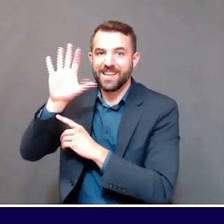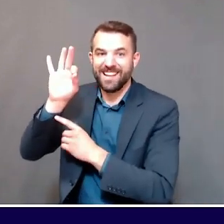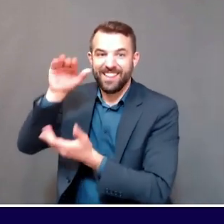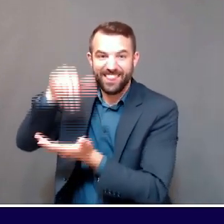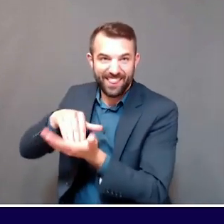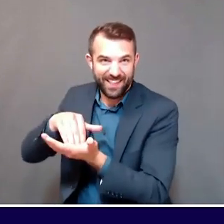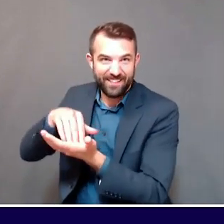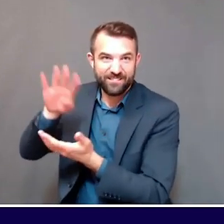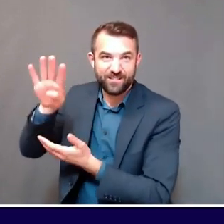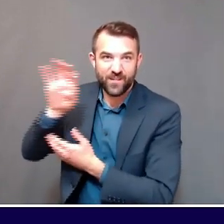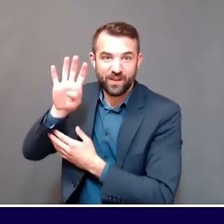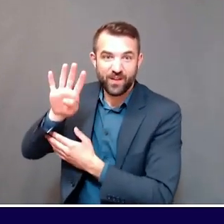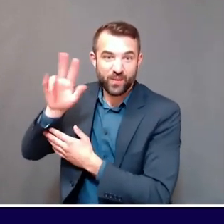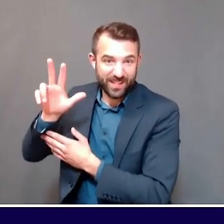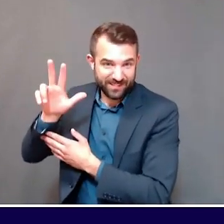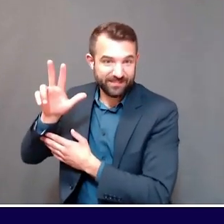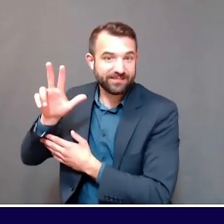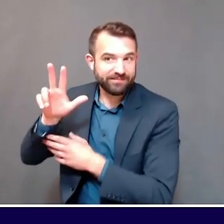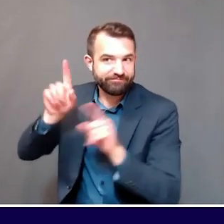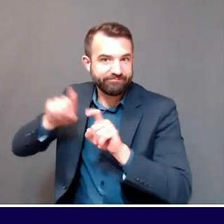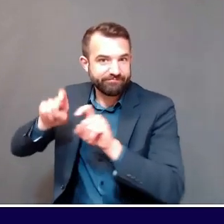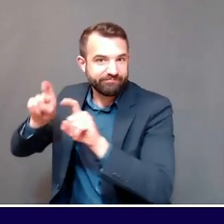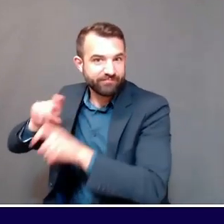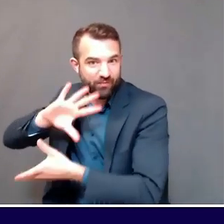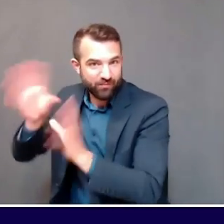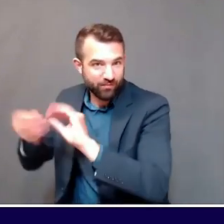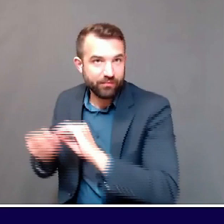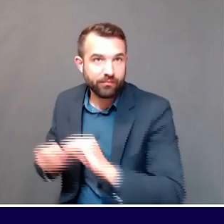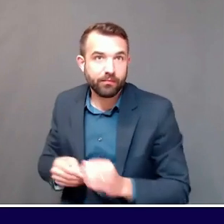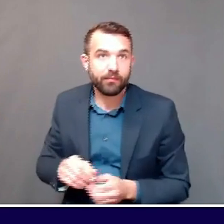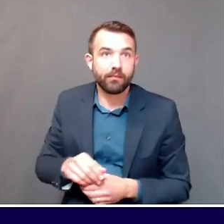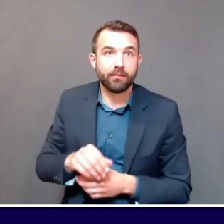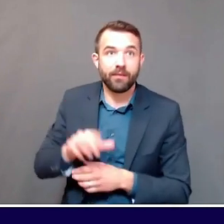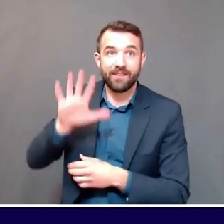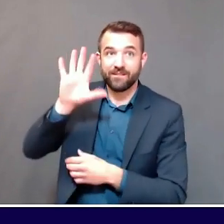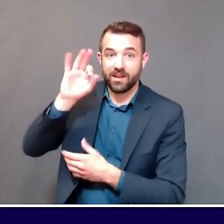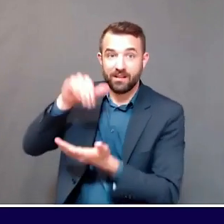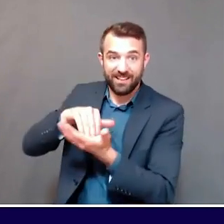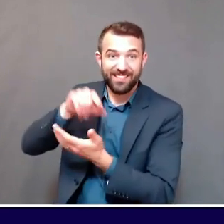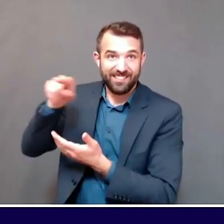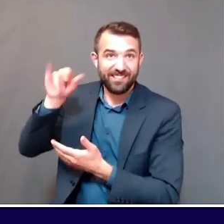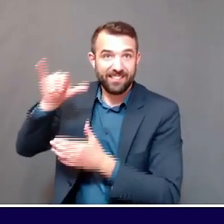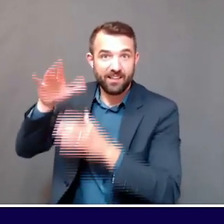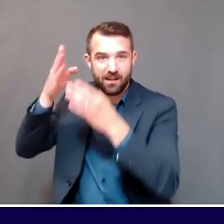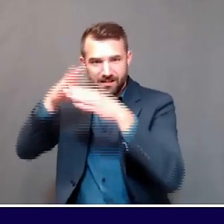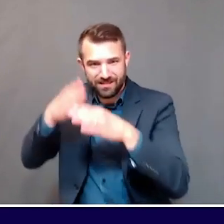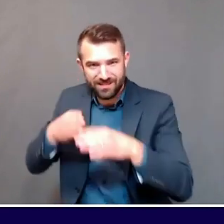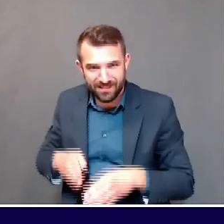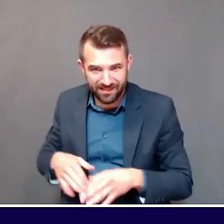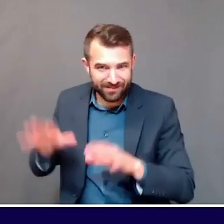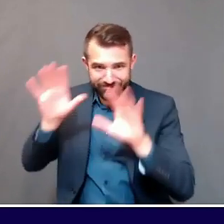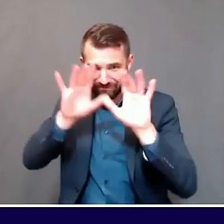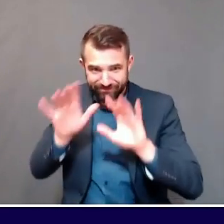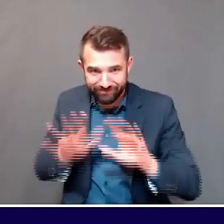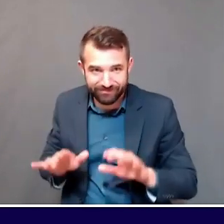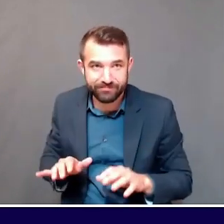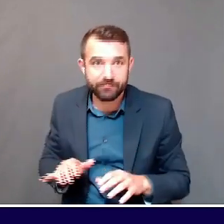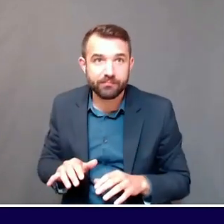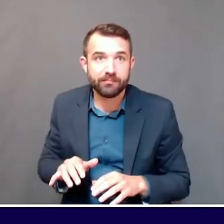59,443. Breaking that number down even further, of that 59,000,